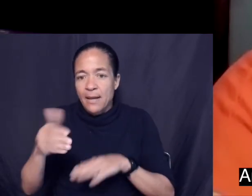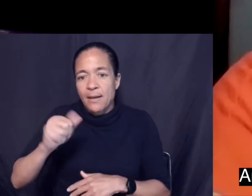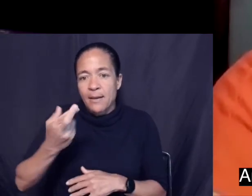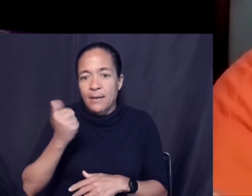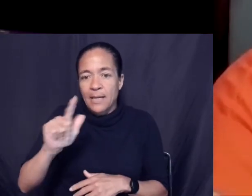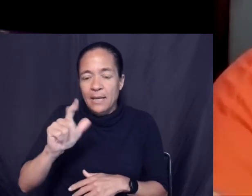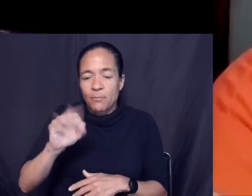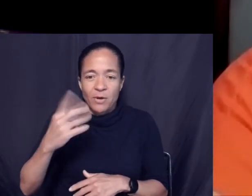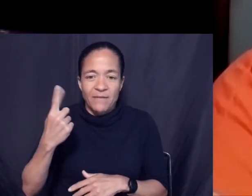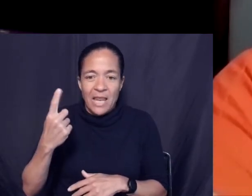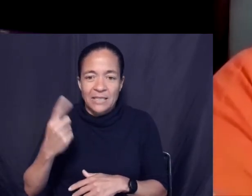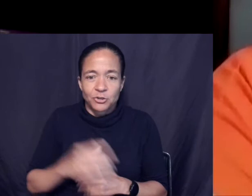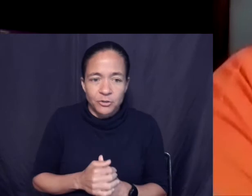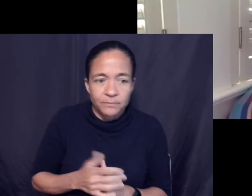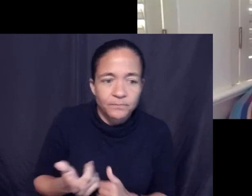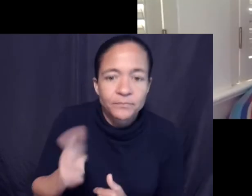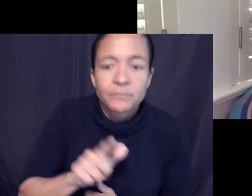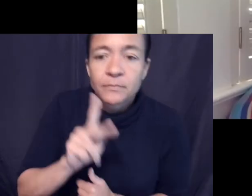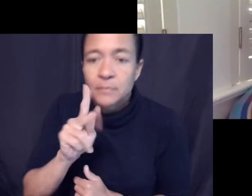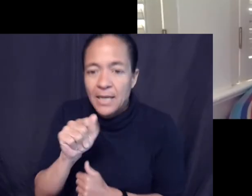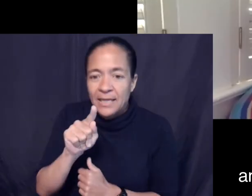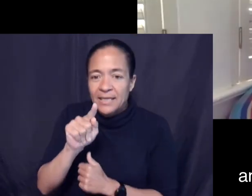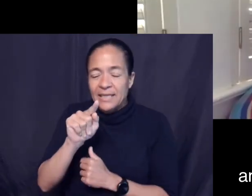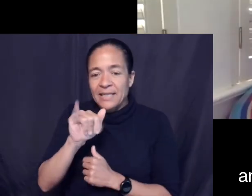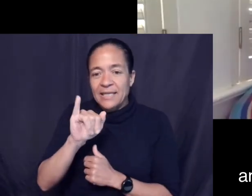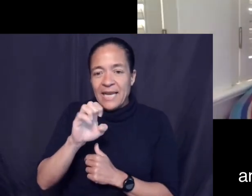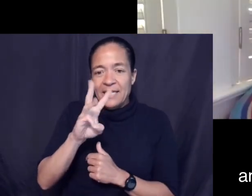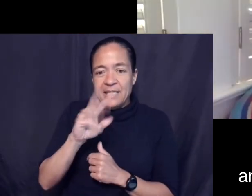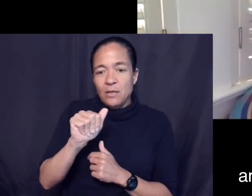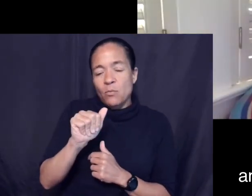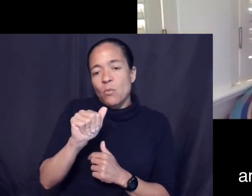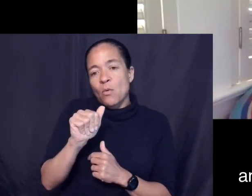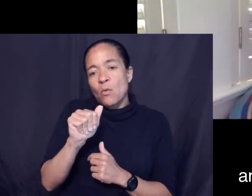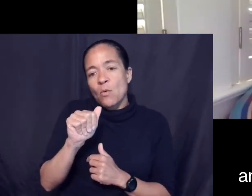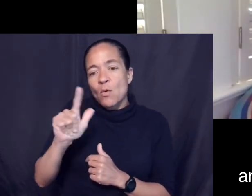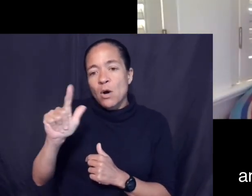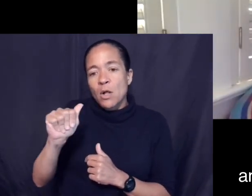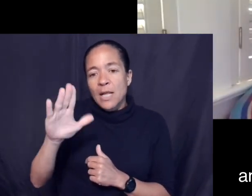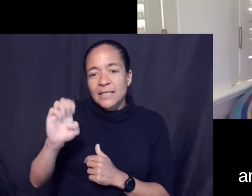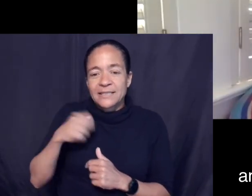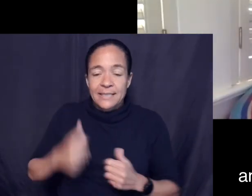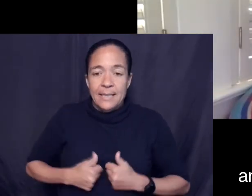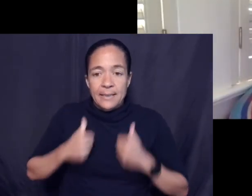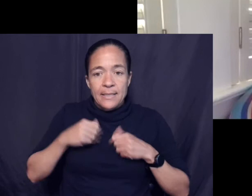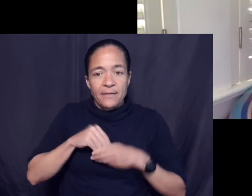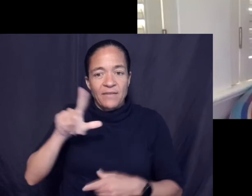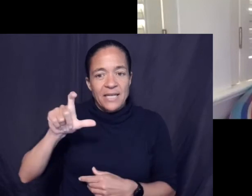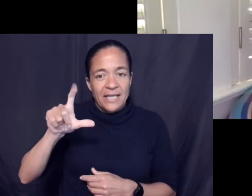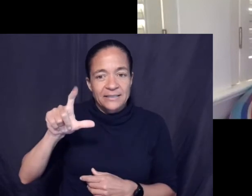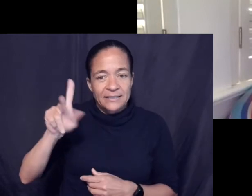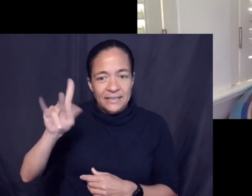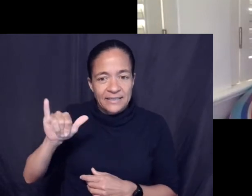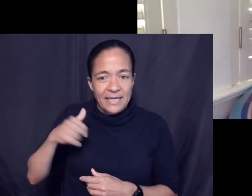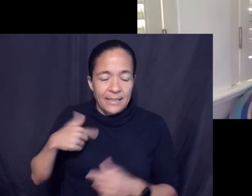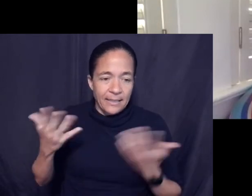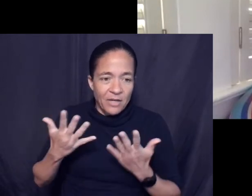of last year. I'm Katie Wallace, and I am living in Lexington, Kentucky, and have been here